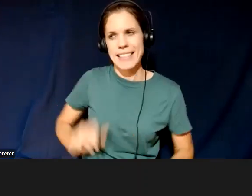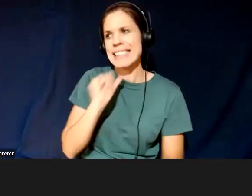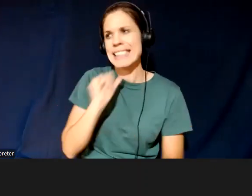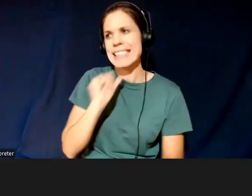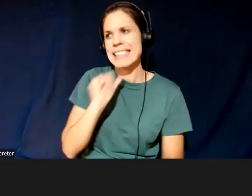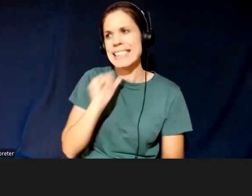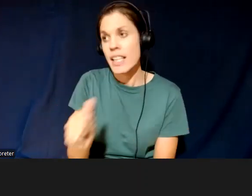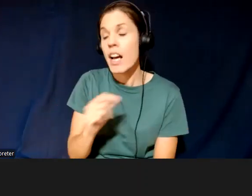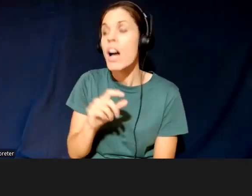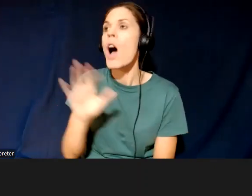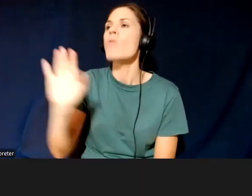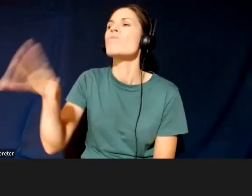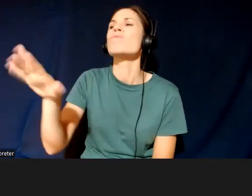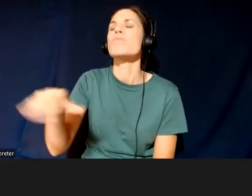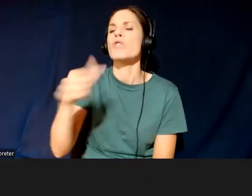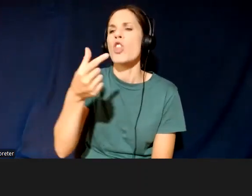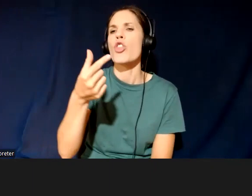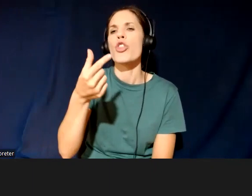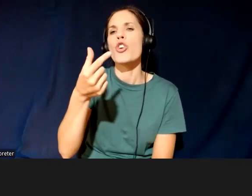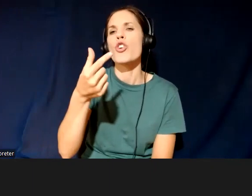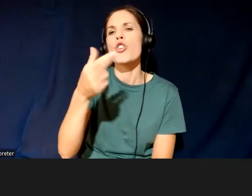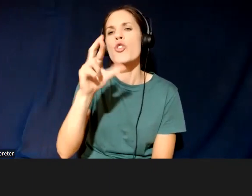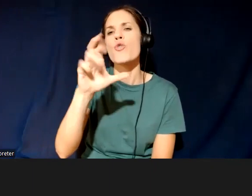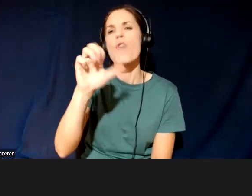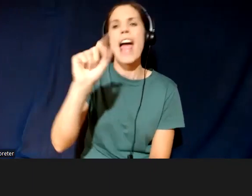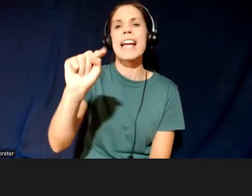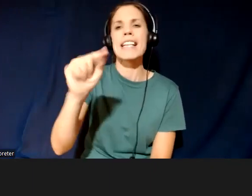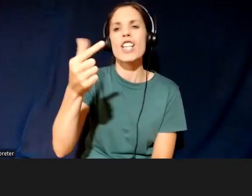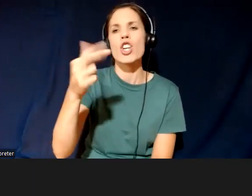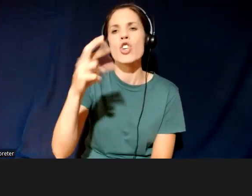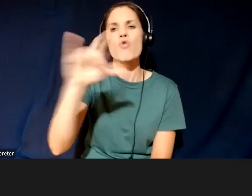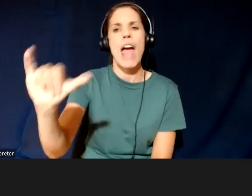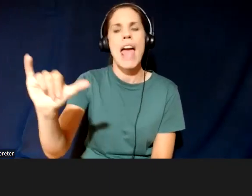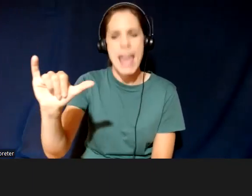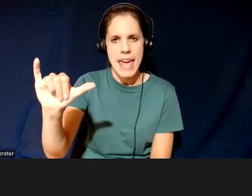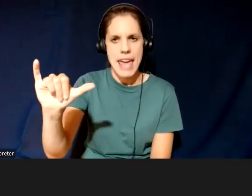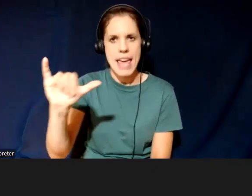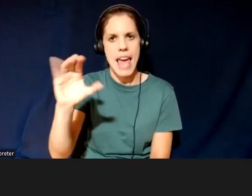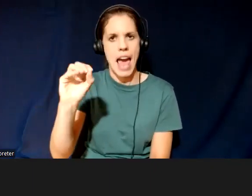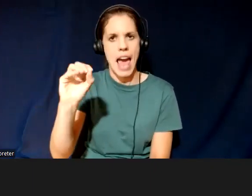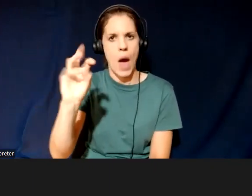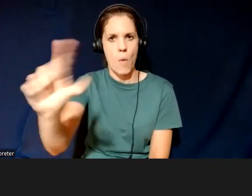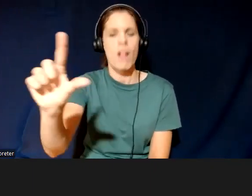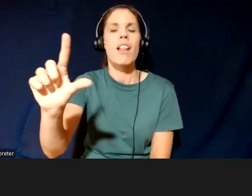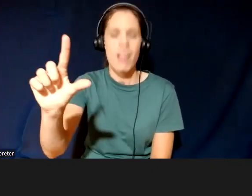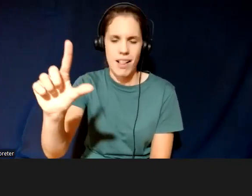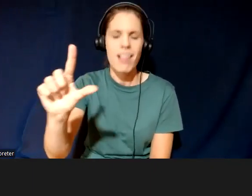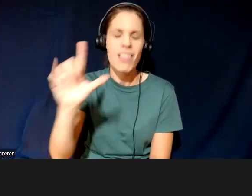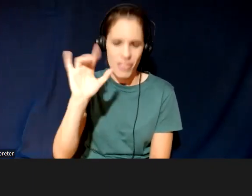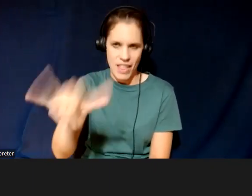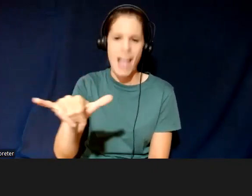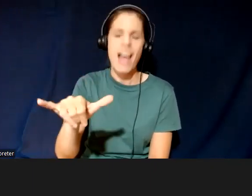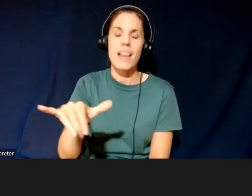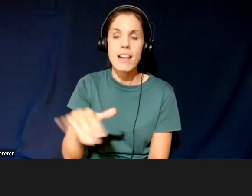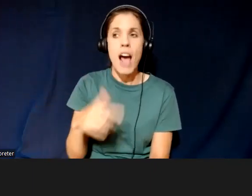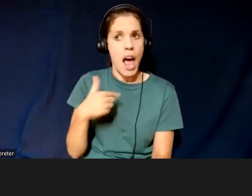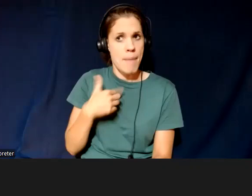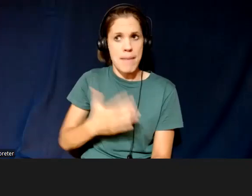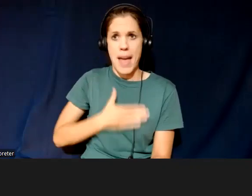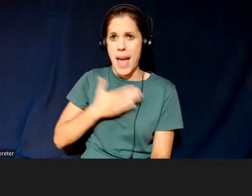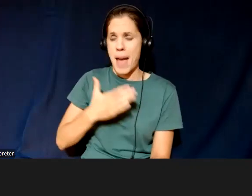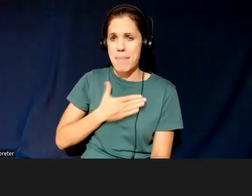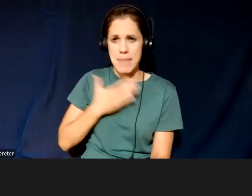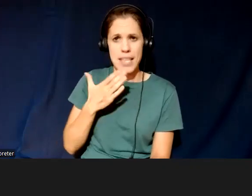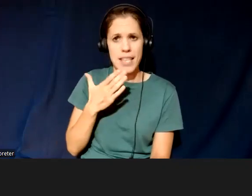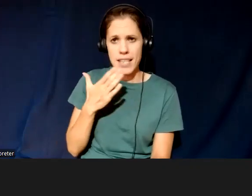to share. Oh, it was the great gray. That's right, great gray owl. And I'm happy to share the list of species that we have done